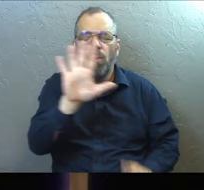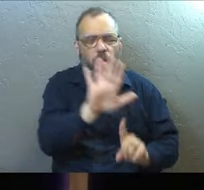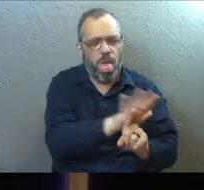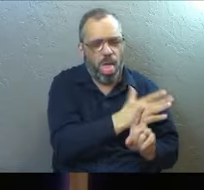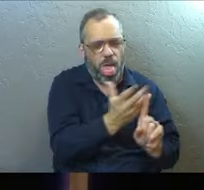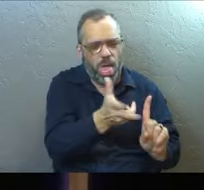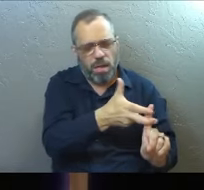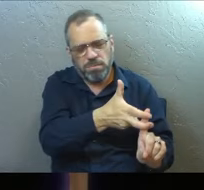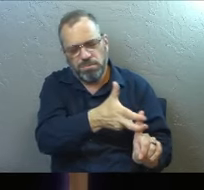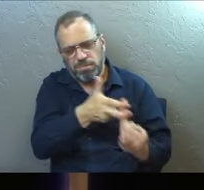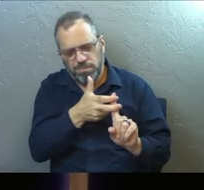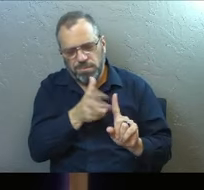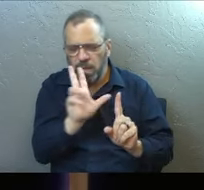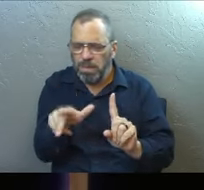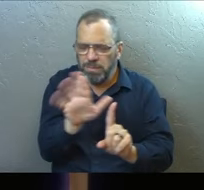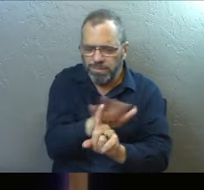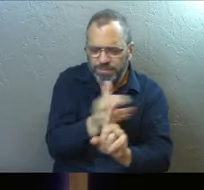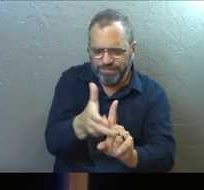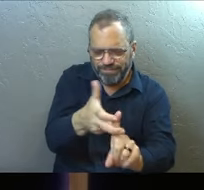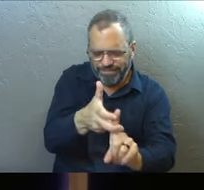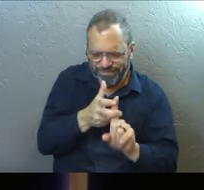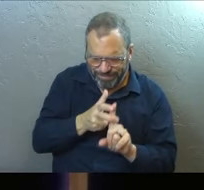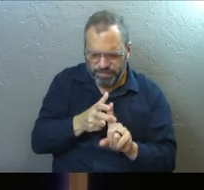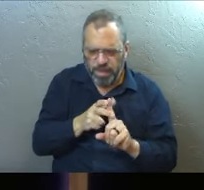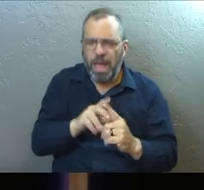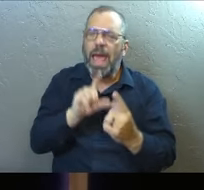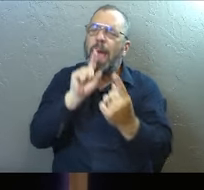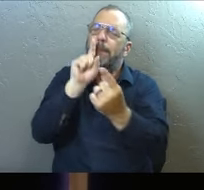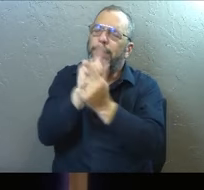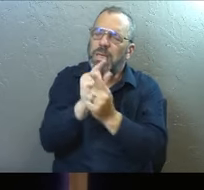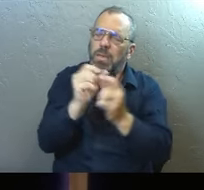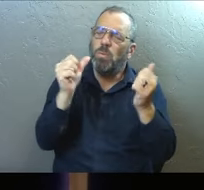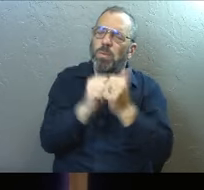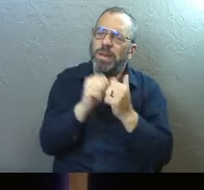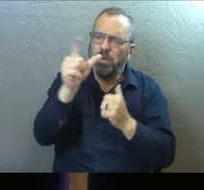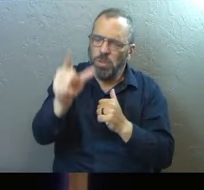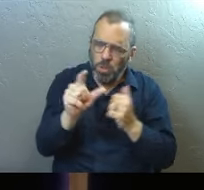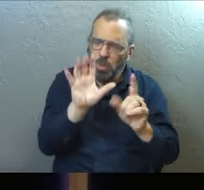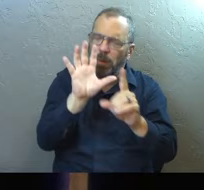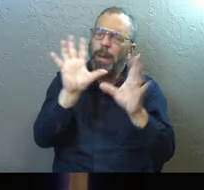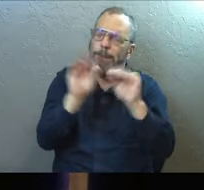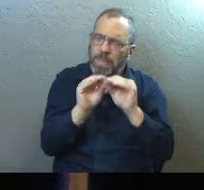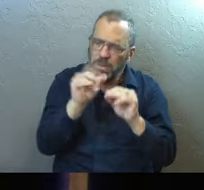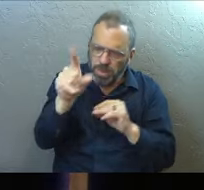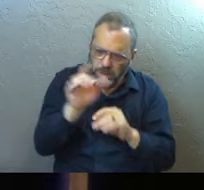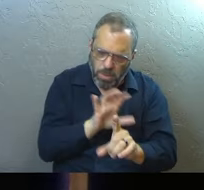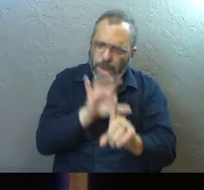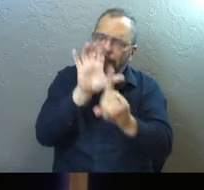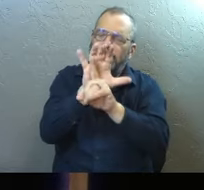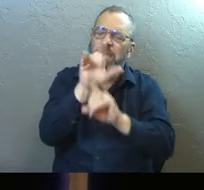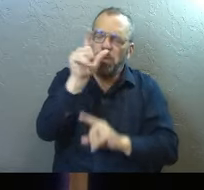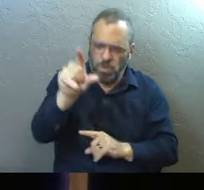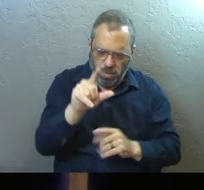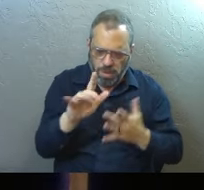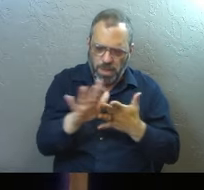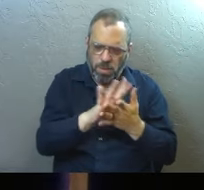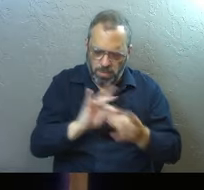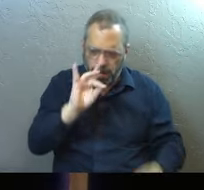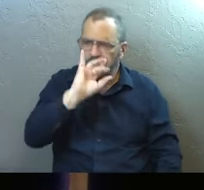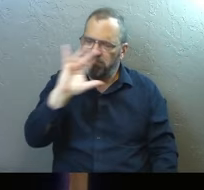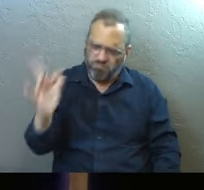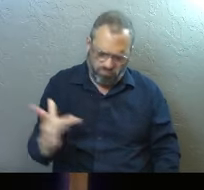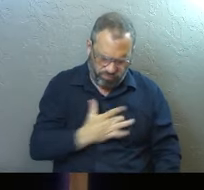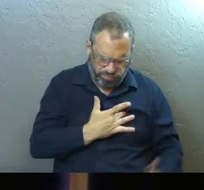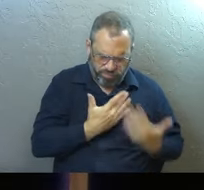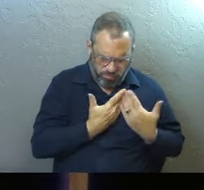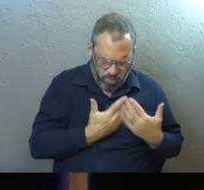to this place, God. We're here to meet with you. And Jesus, we just ask right now that through the power of your Holy Spirit, that you would open our hearts,